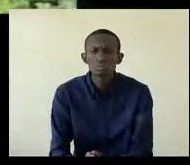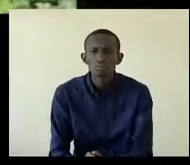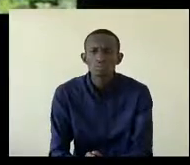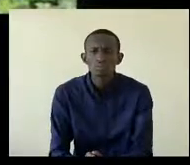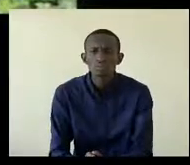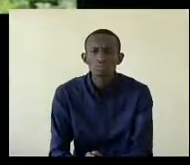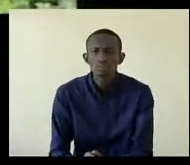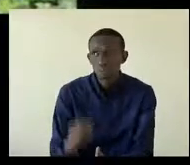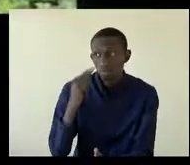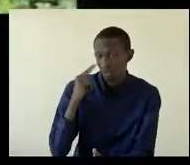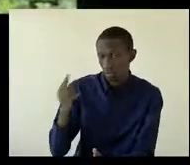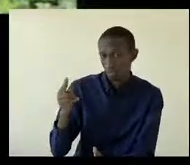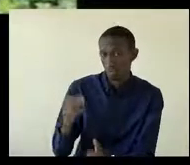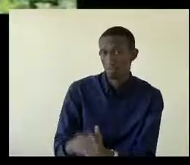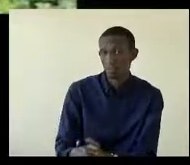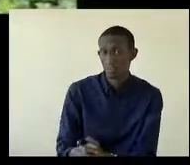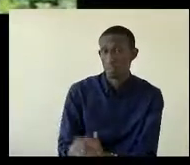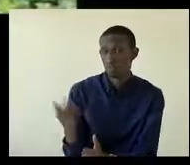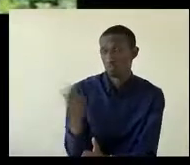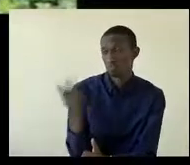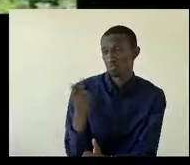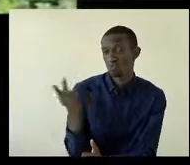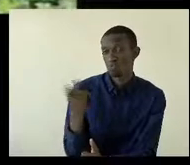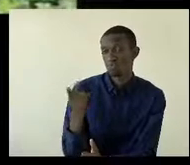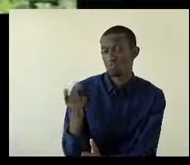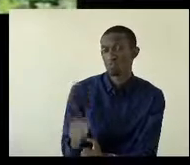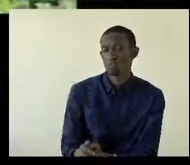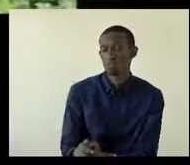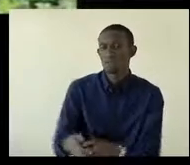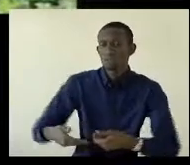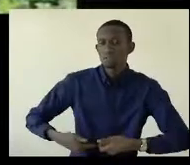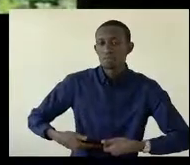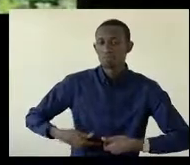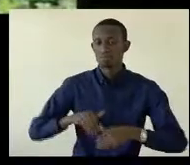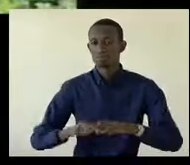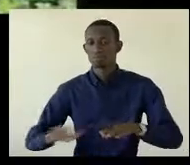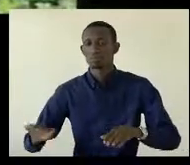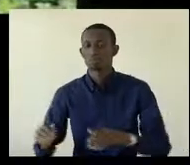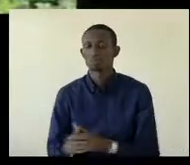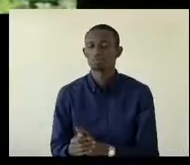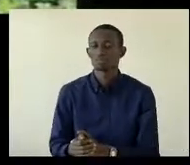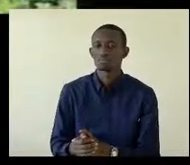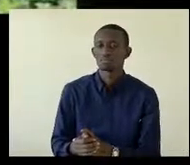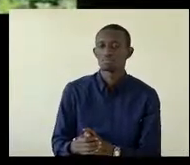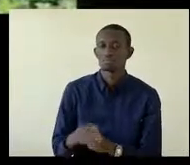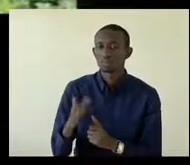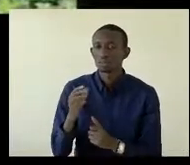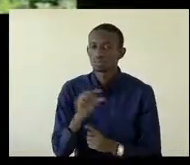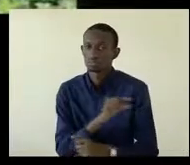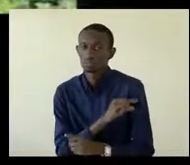When you look at these two young children, so let's be gender